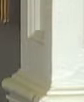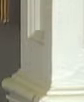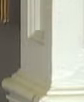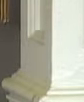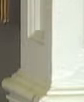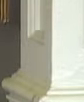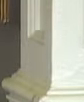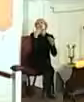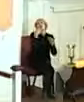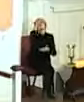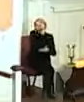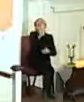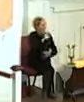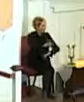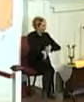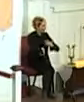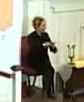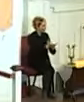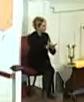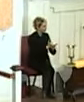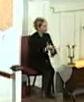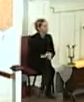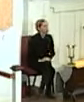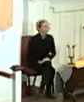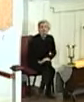be to God. Amen.